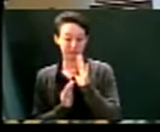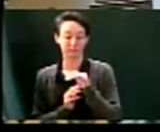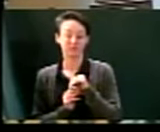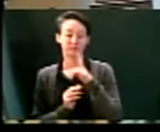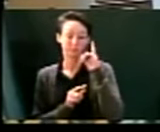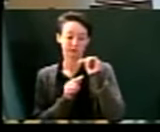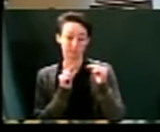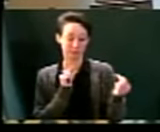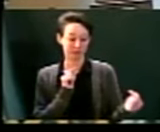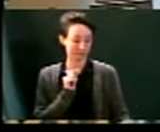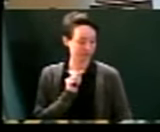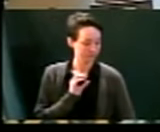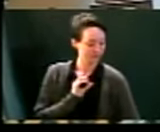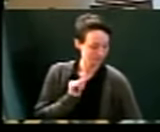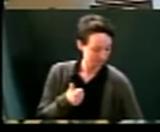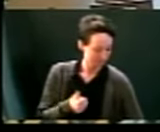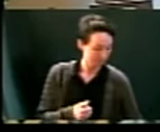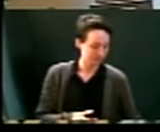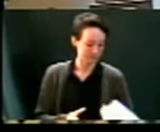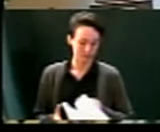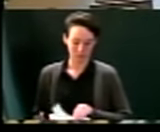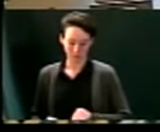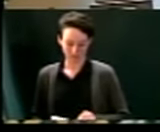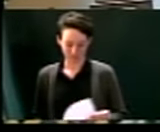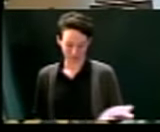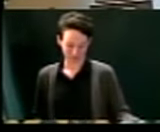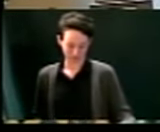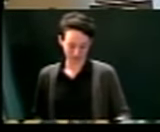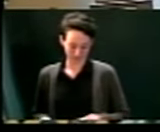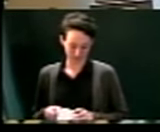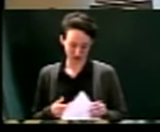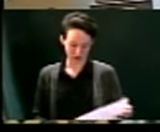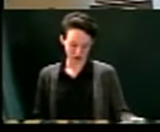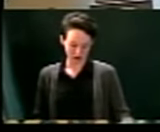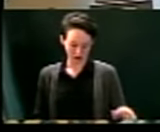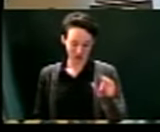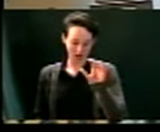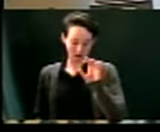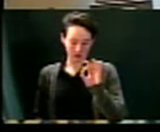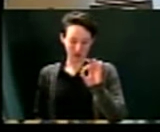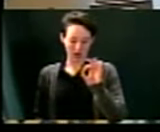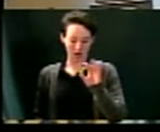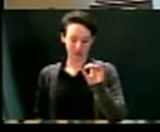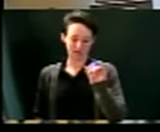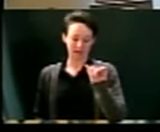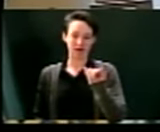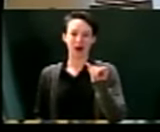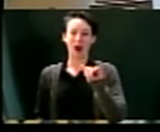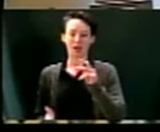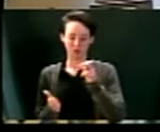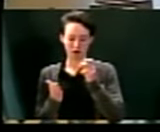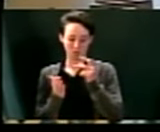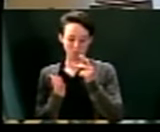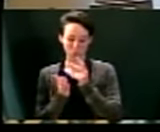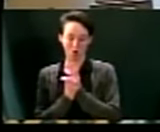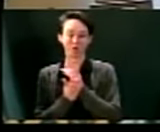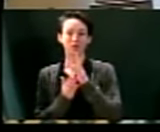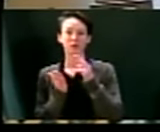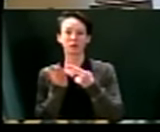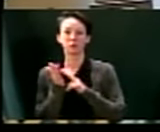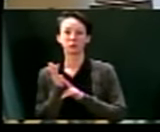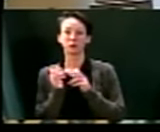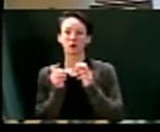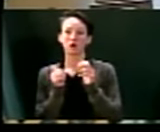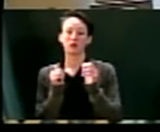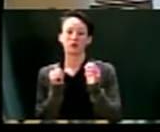Aye. All opposed, motion carries. 9A, approve contracts with Signco Incorporated and Sycamore Sign Service LLP to